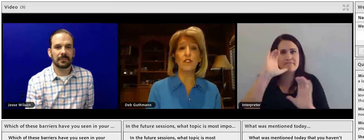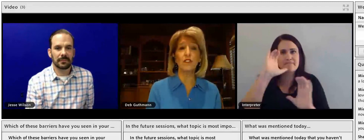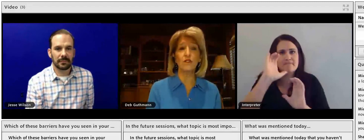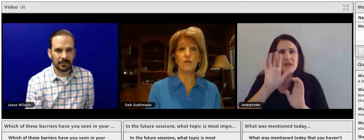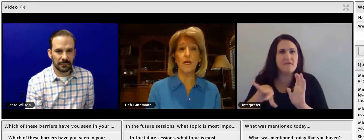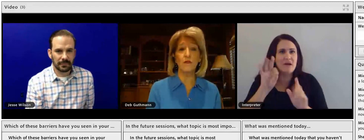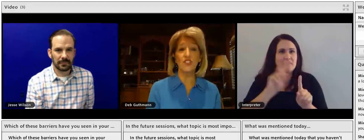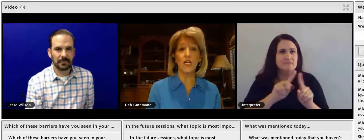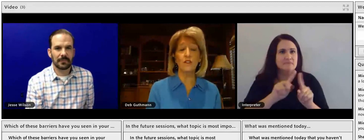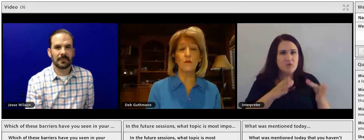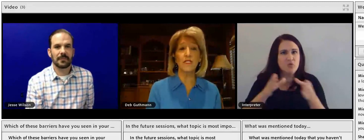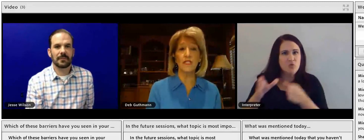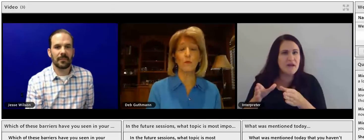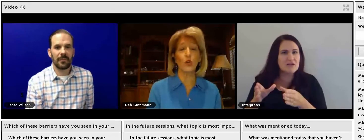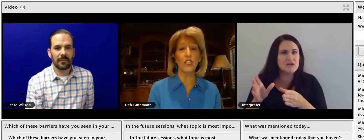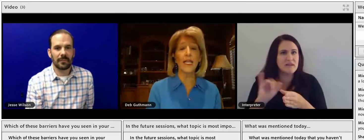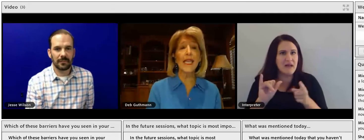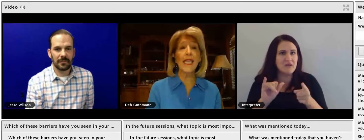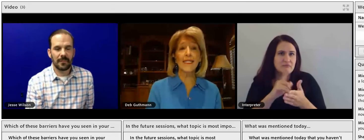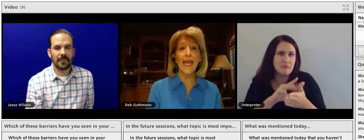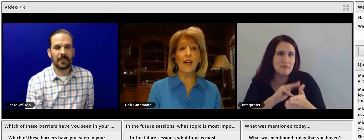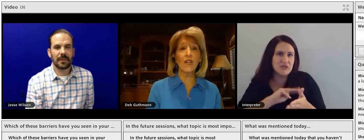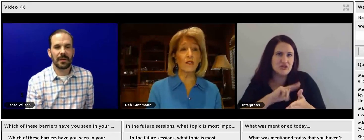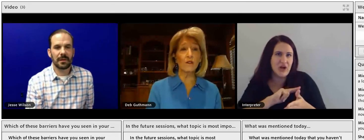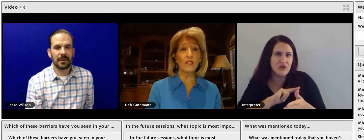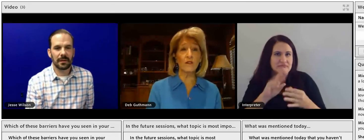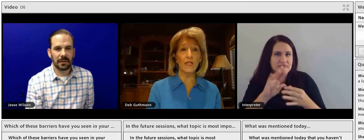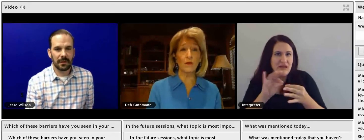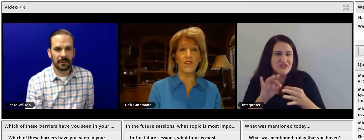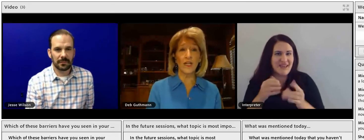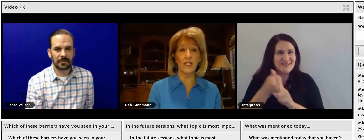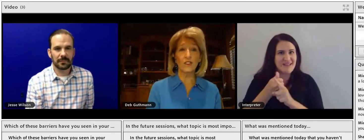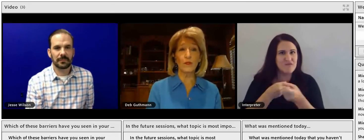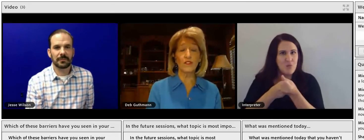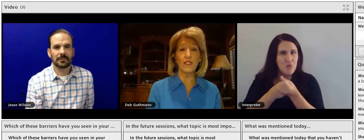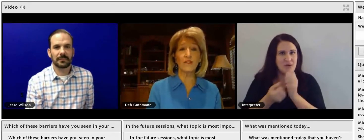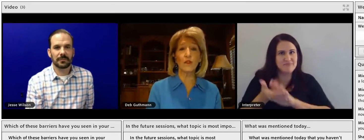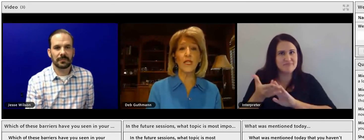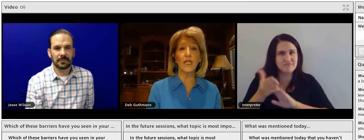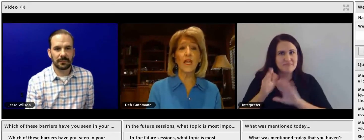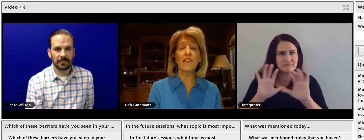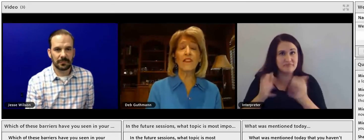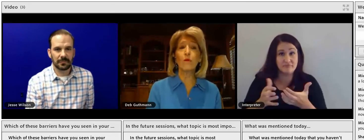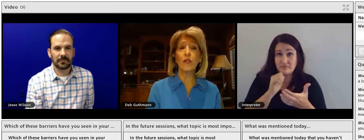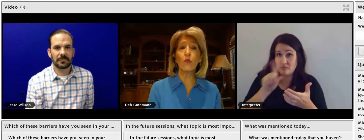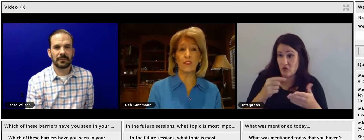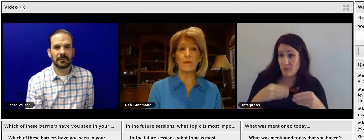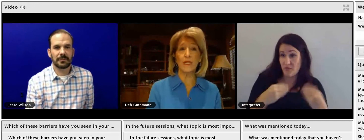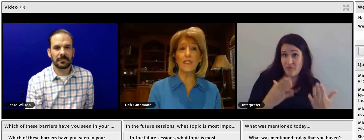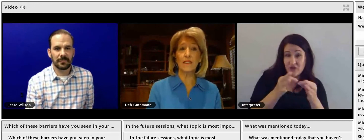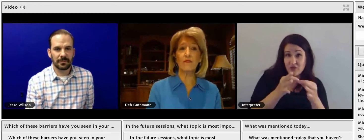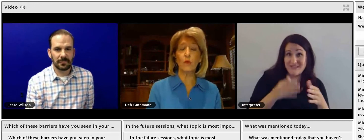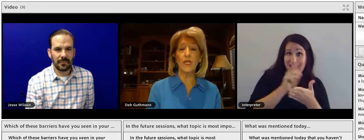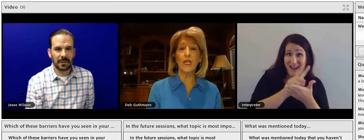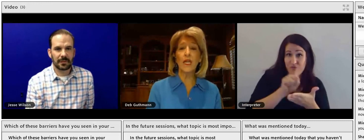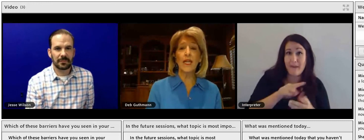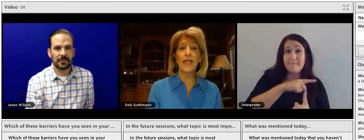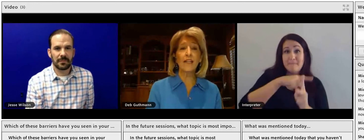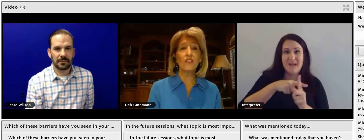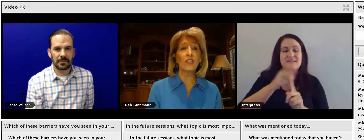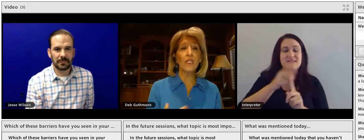like was alluded to by Michelle, to be self-supporting. And now not only do they provide interpreters every week, they record the